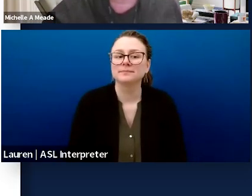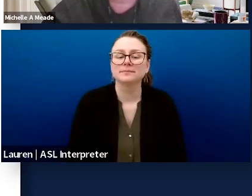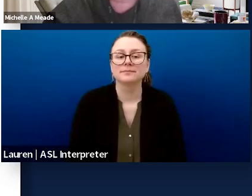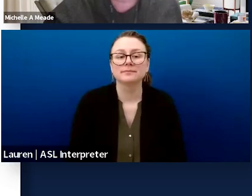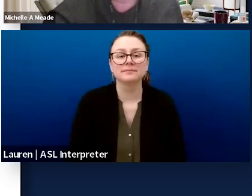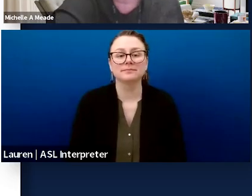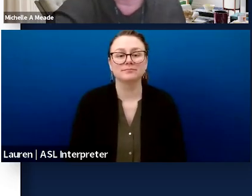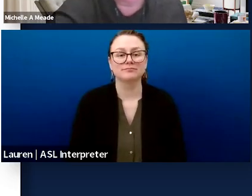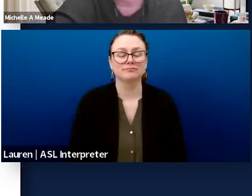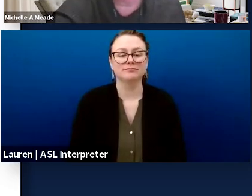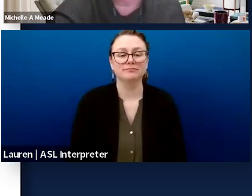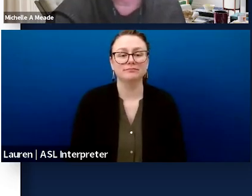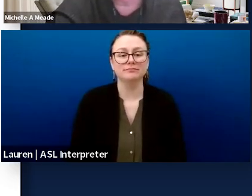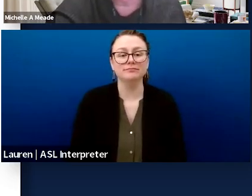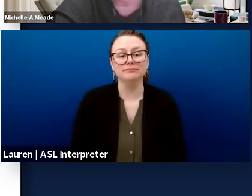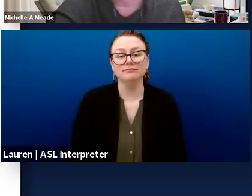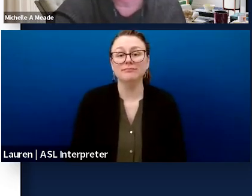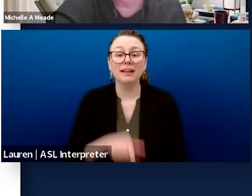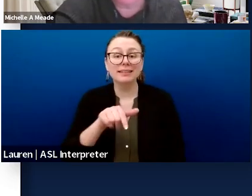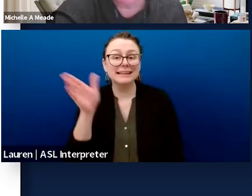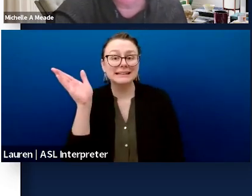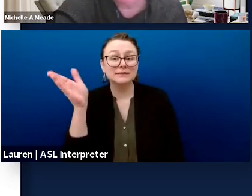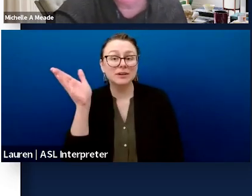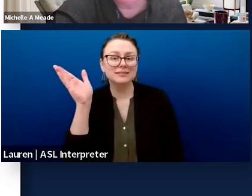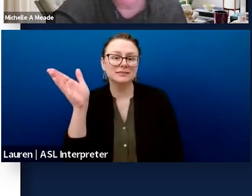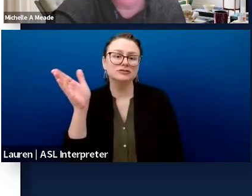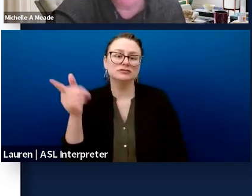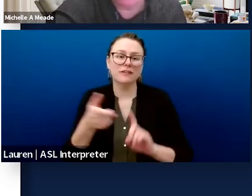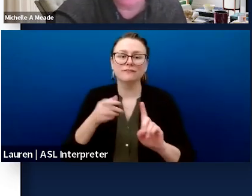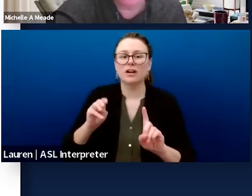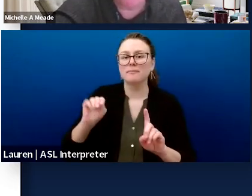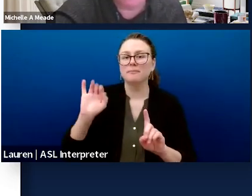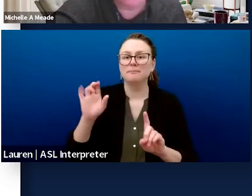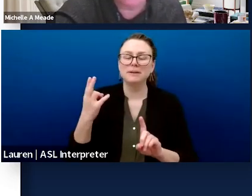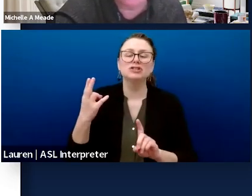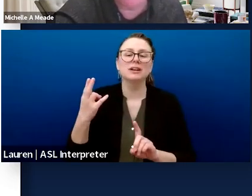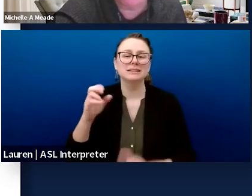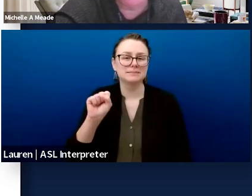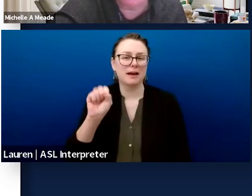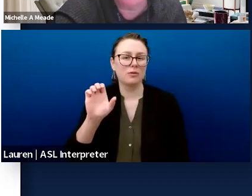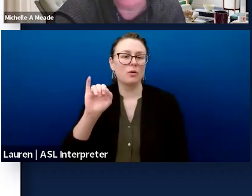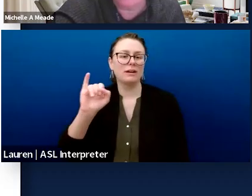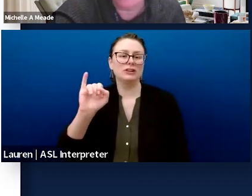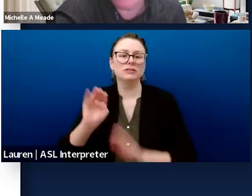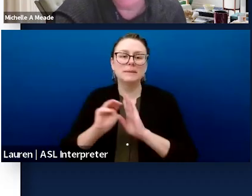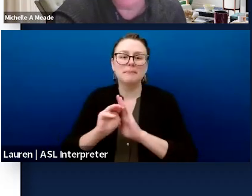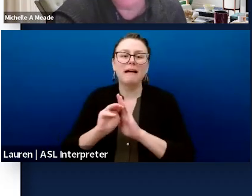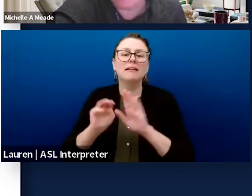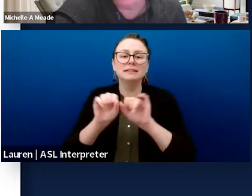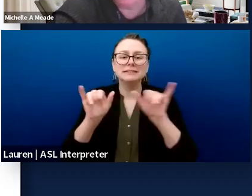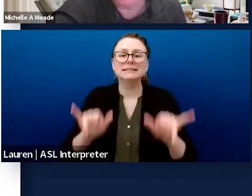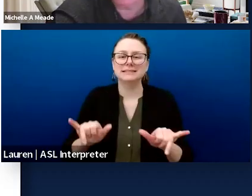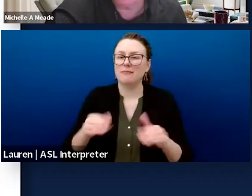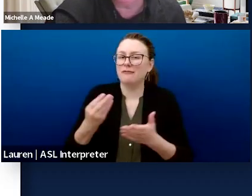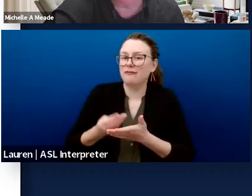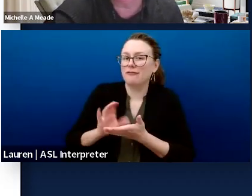This webinar is presented by the Michigan Spinal Cord Injury Model Systems, which is funded through